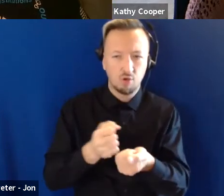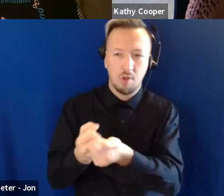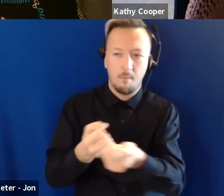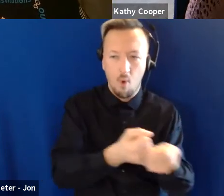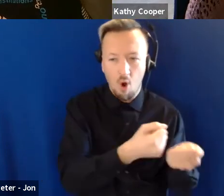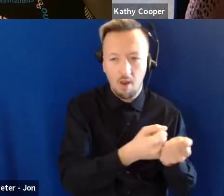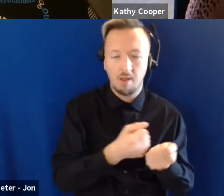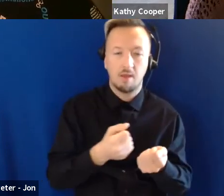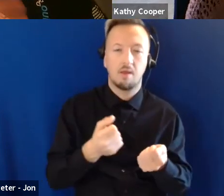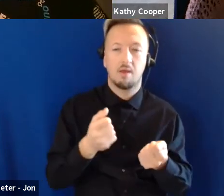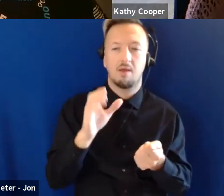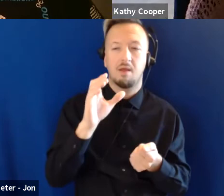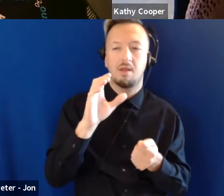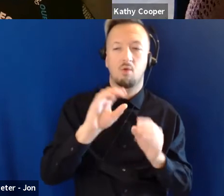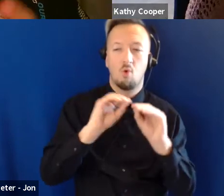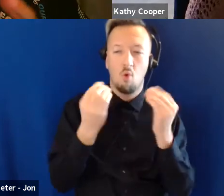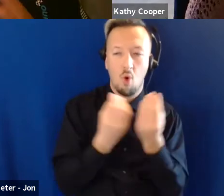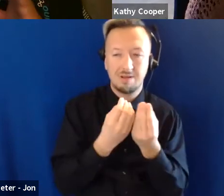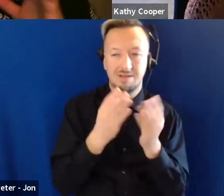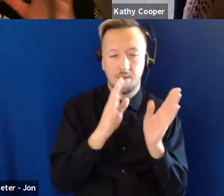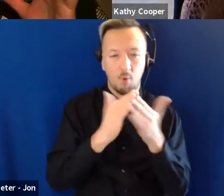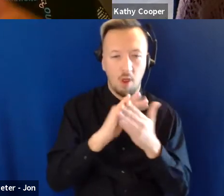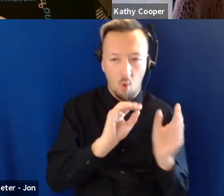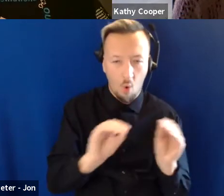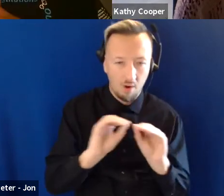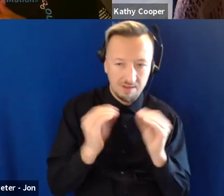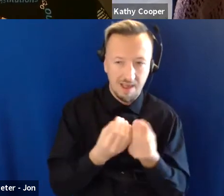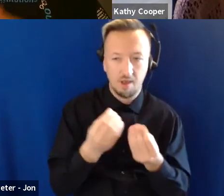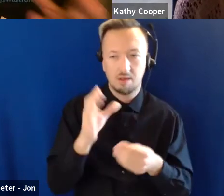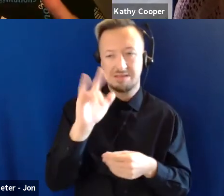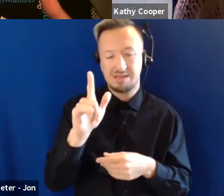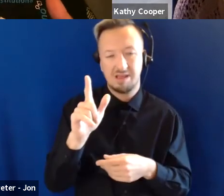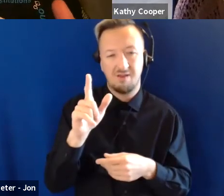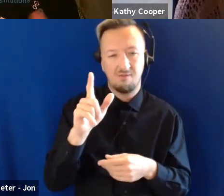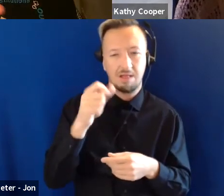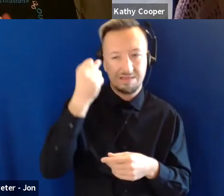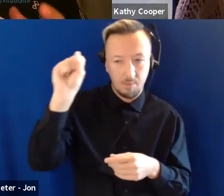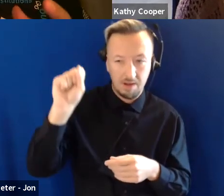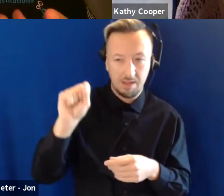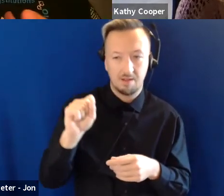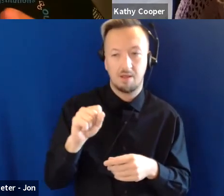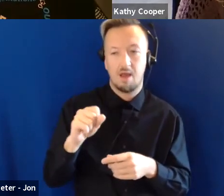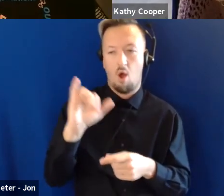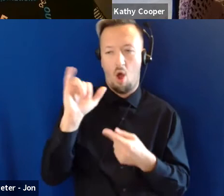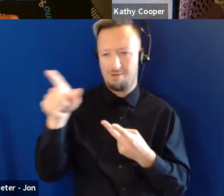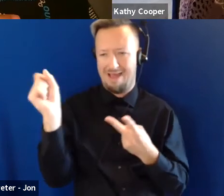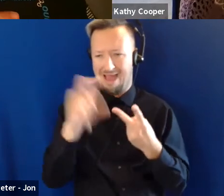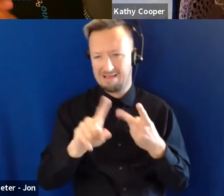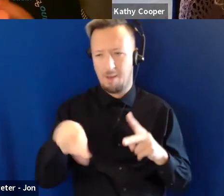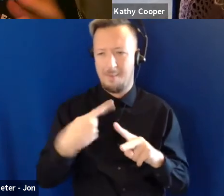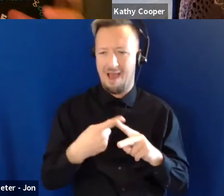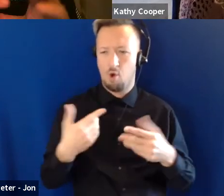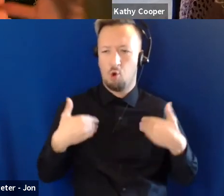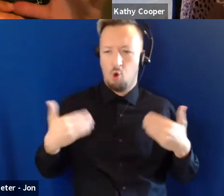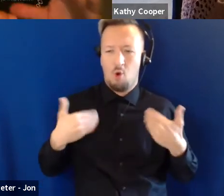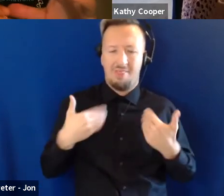organizing, civil disobedience. And then there's sort of this discussion about the collaboration with youth empowerment academies. And